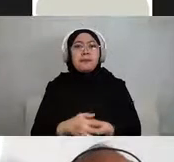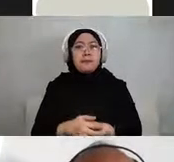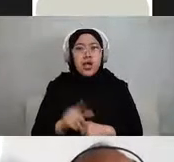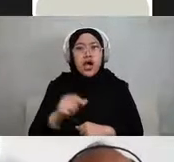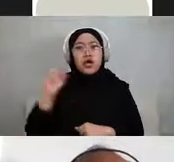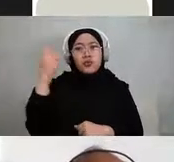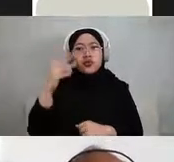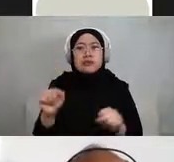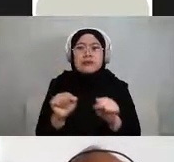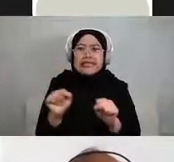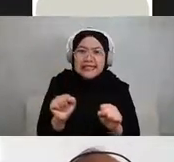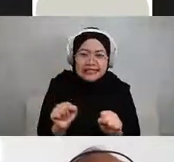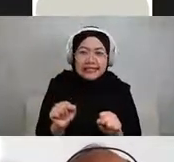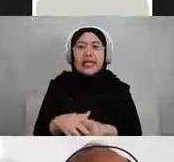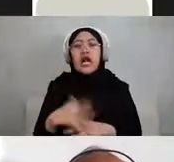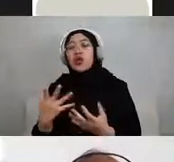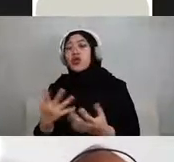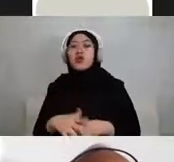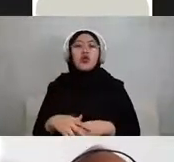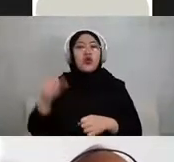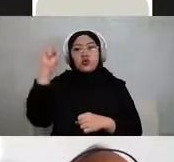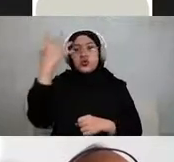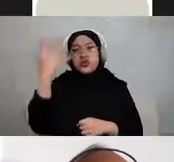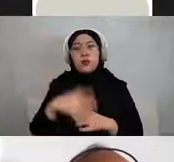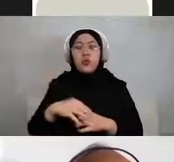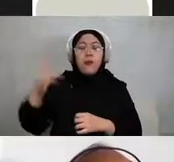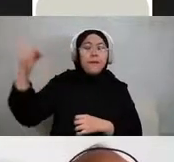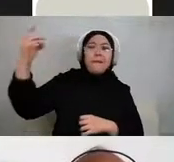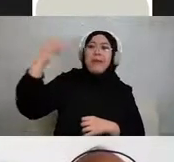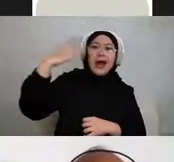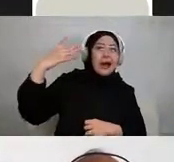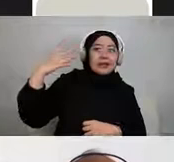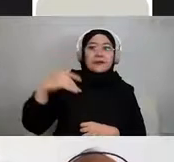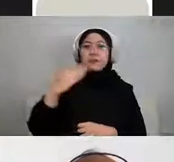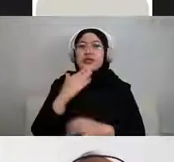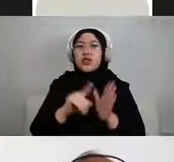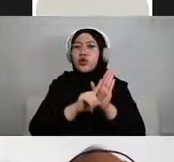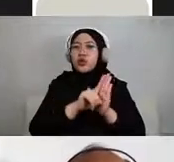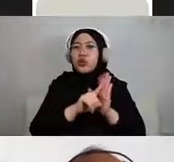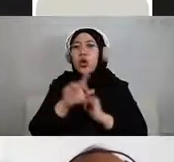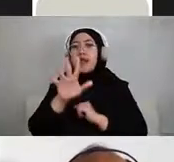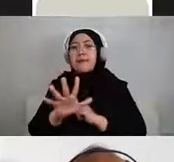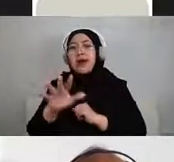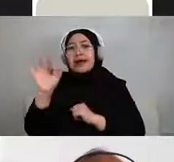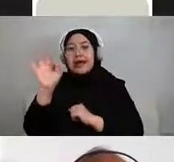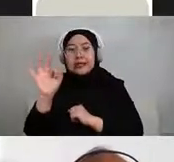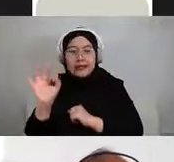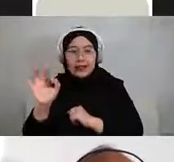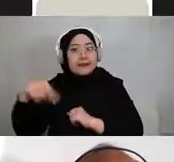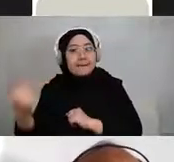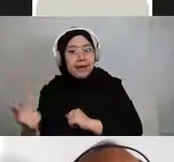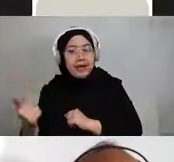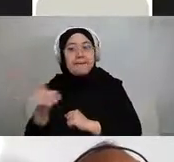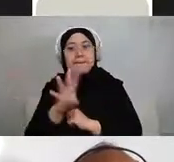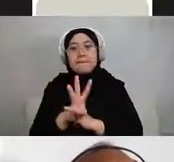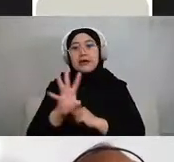summers also. The temperature ranges from 5 degree to 46 to 50 degree centigrade. And we are operating